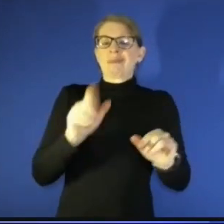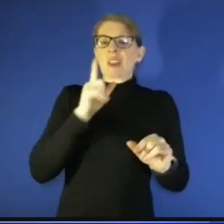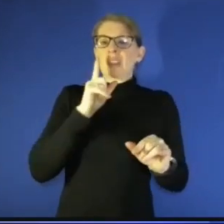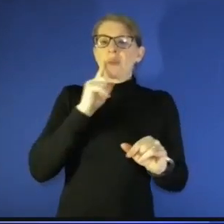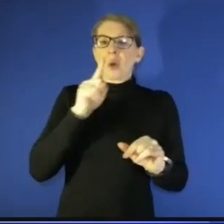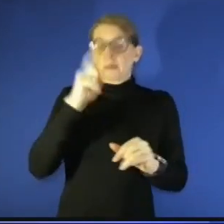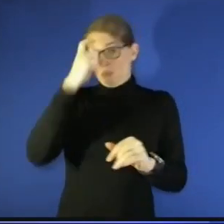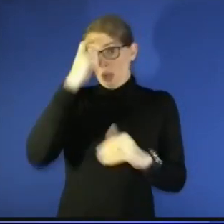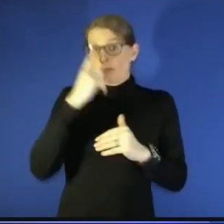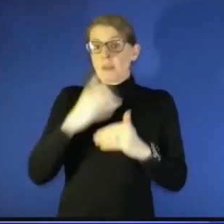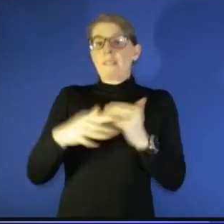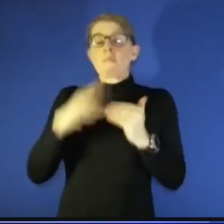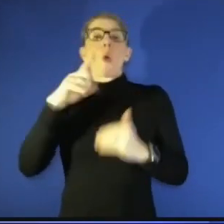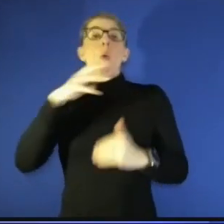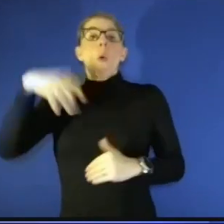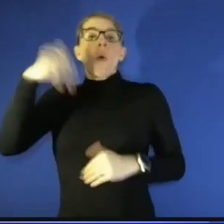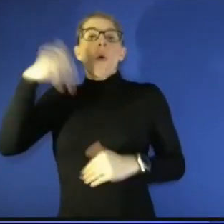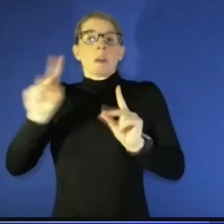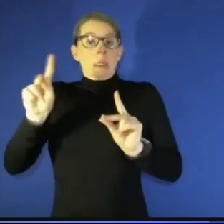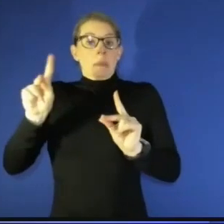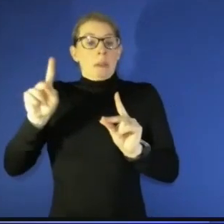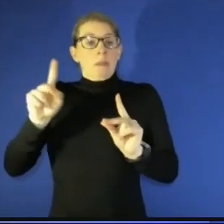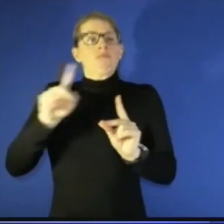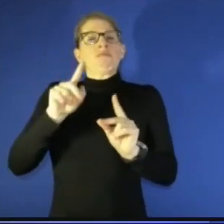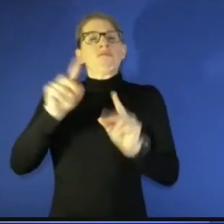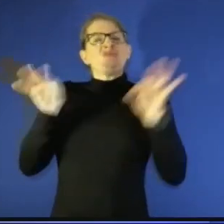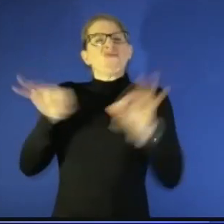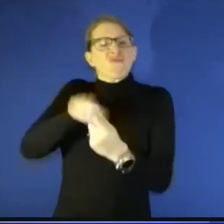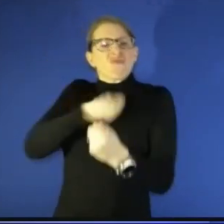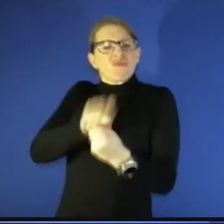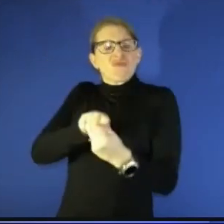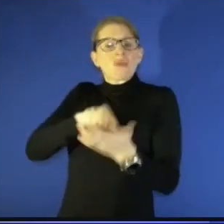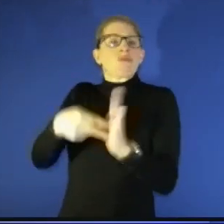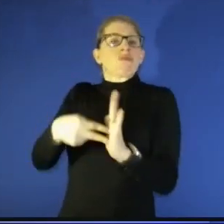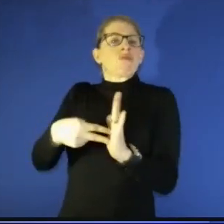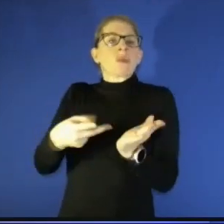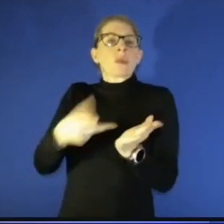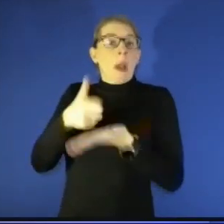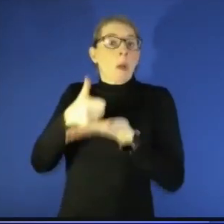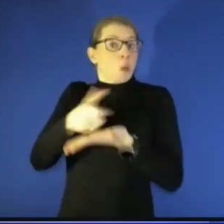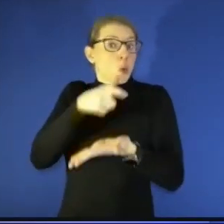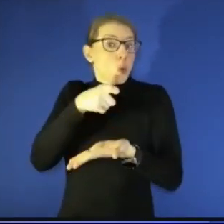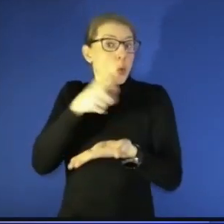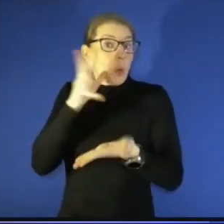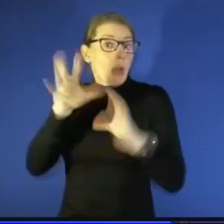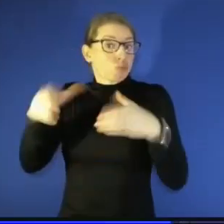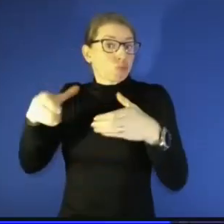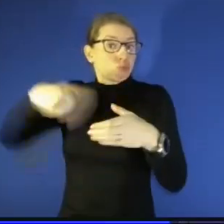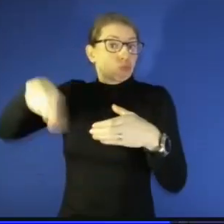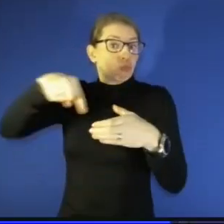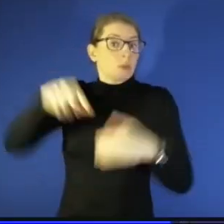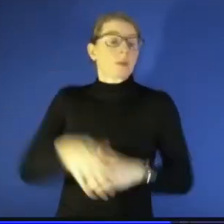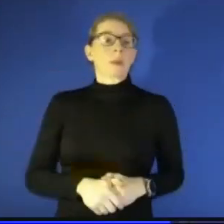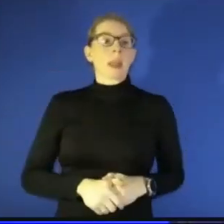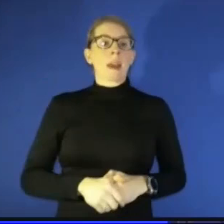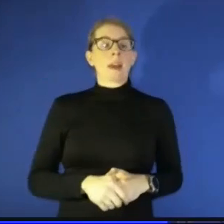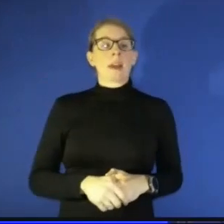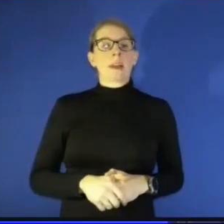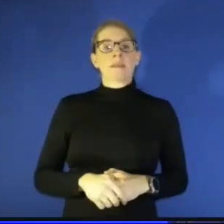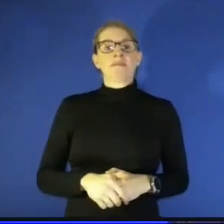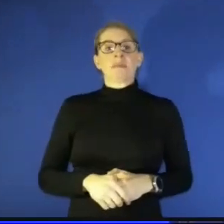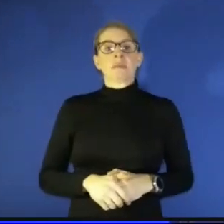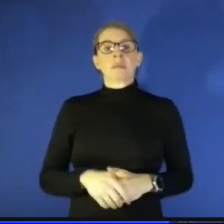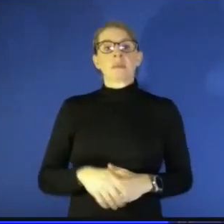older people. Tell us exactly what it is and who this is going to help. Okay. So a classic subset of neurosurgical